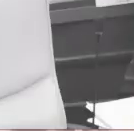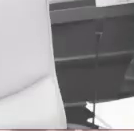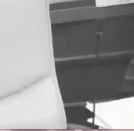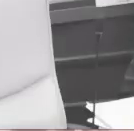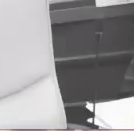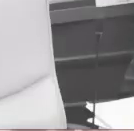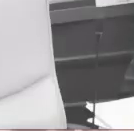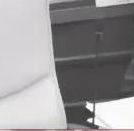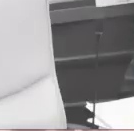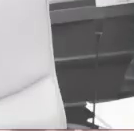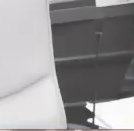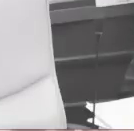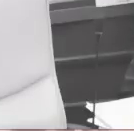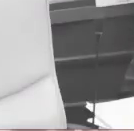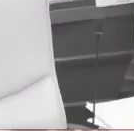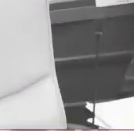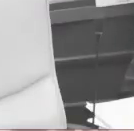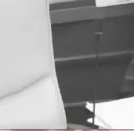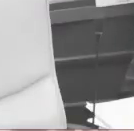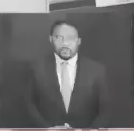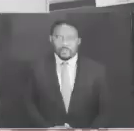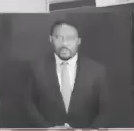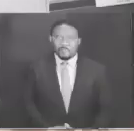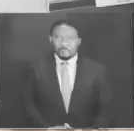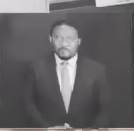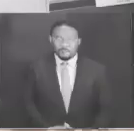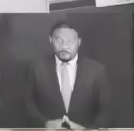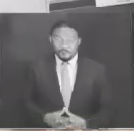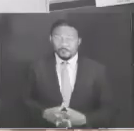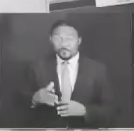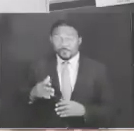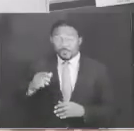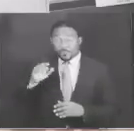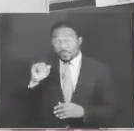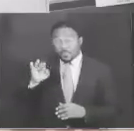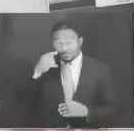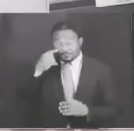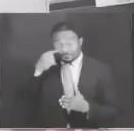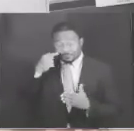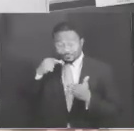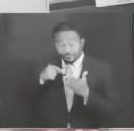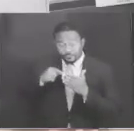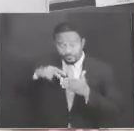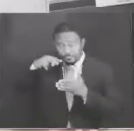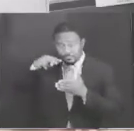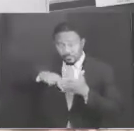read Order 91 and 93 together,